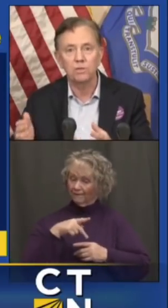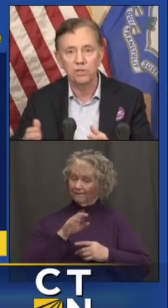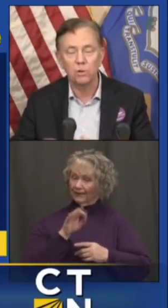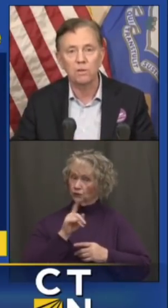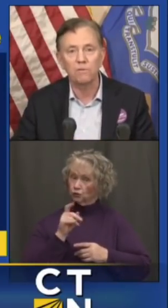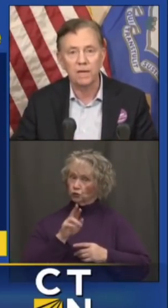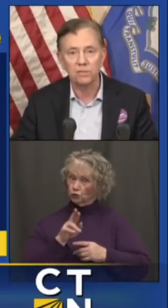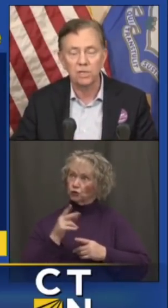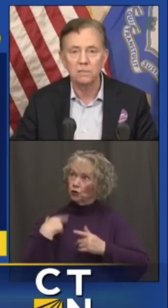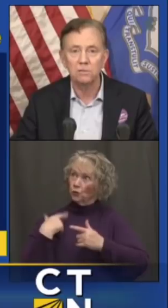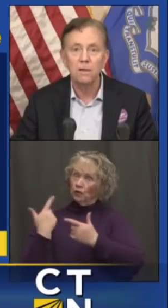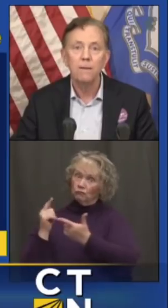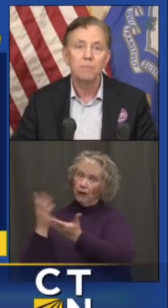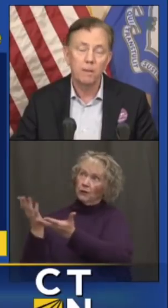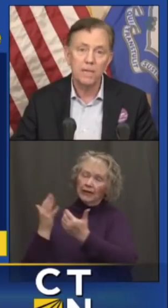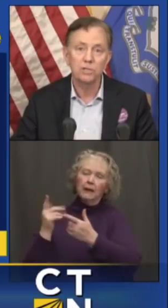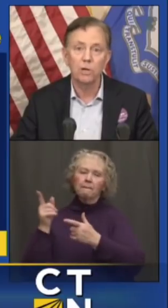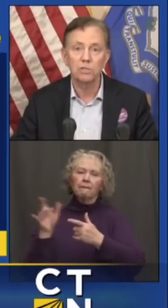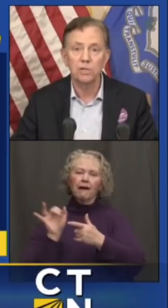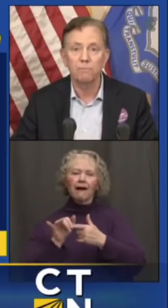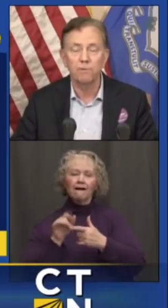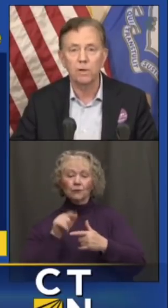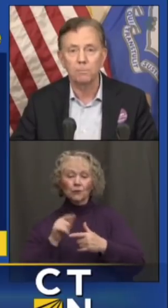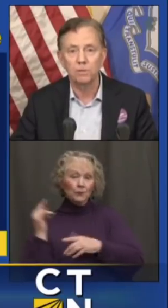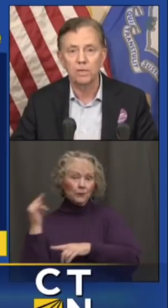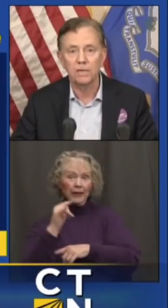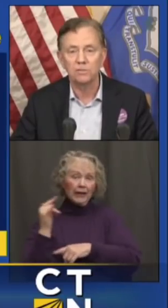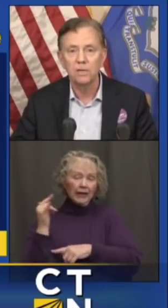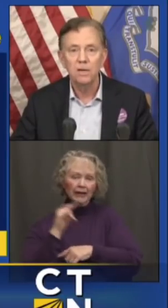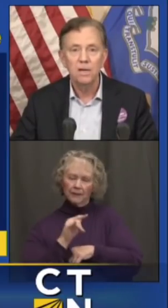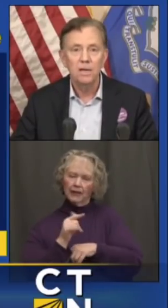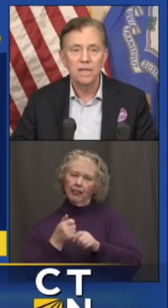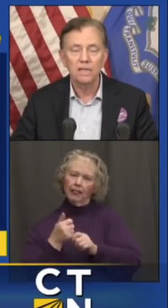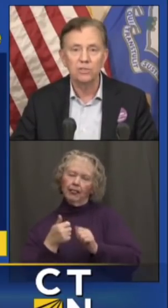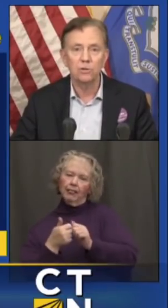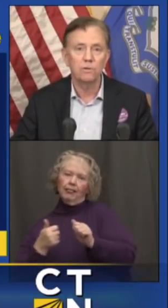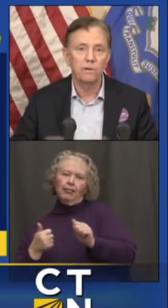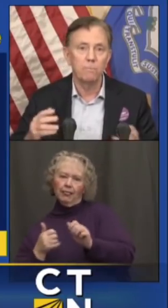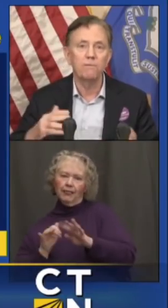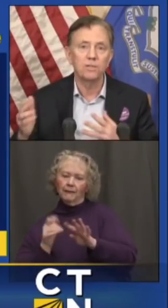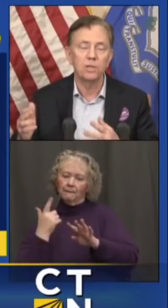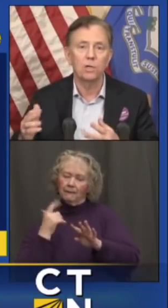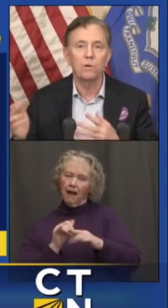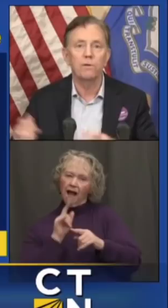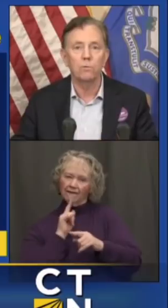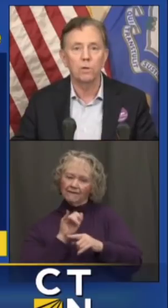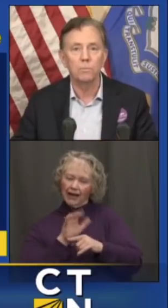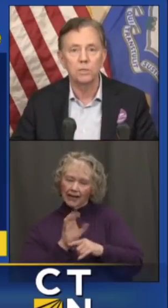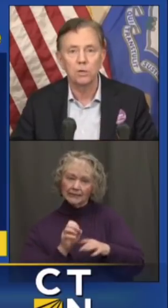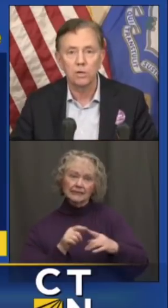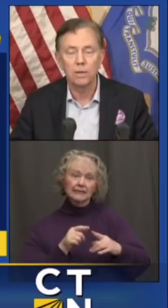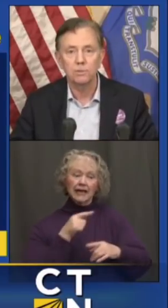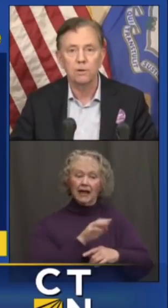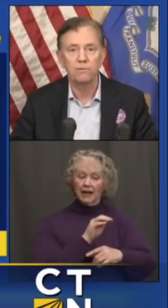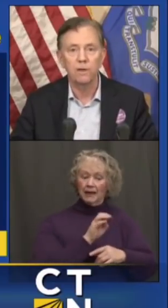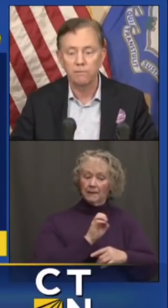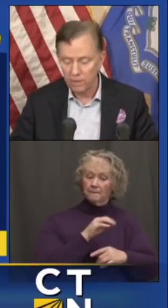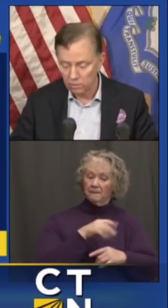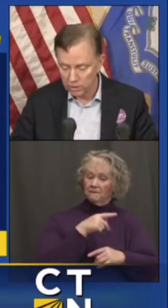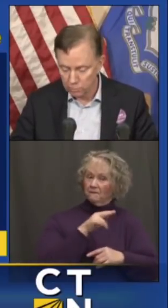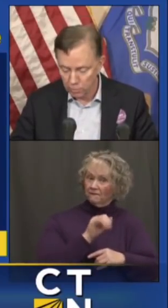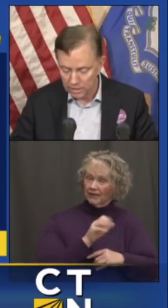to sort the vaccines. That may slow us up for a couple days. And that's true of Memphis and Louisville, where the Moderna comes